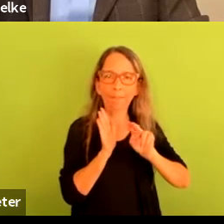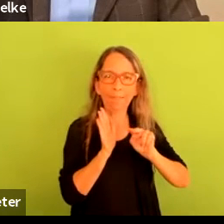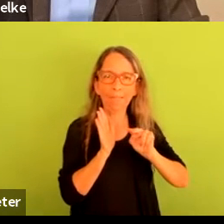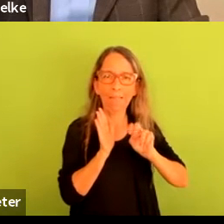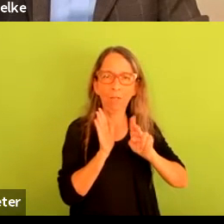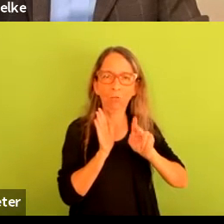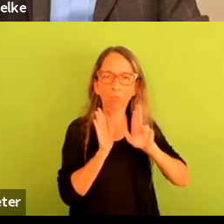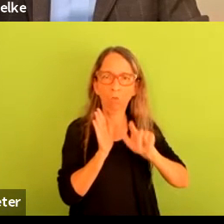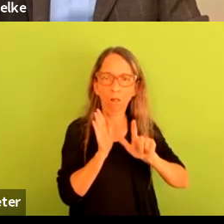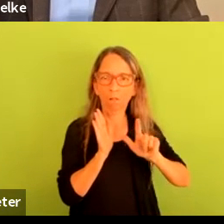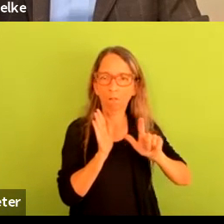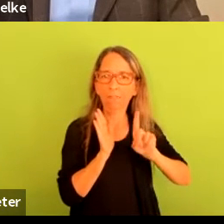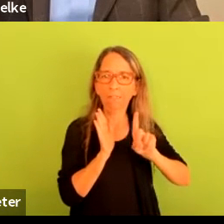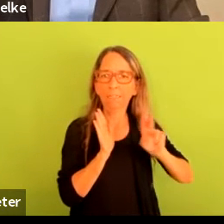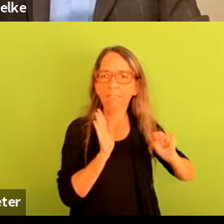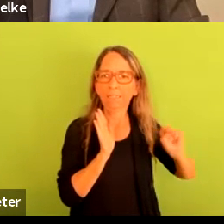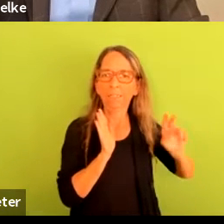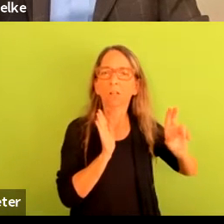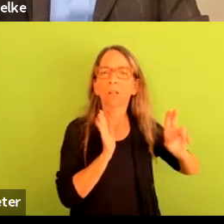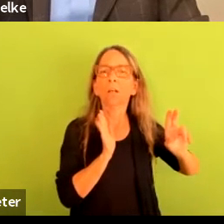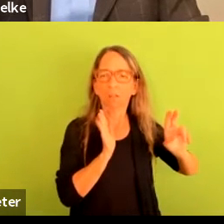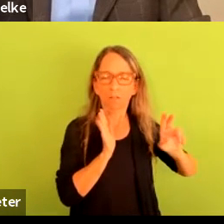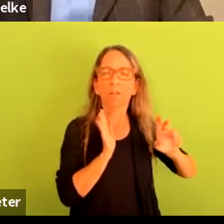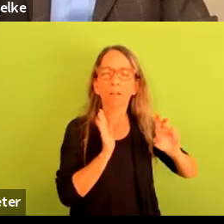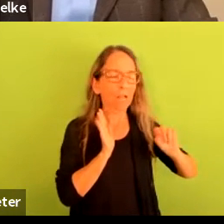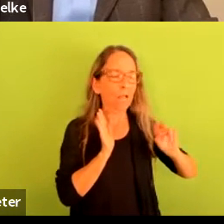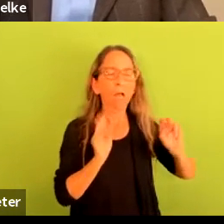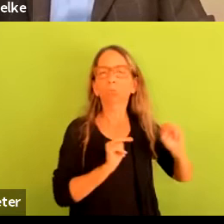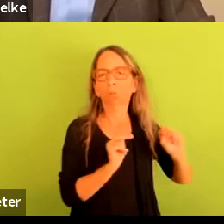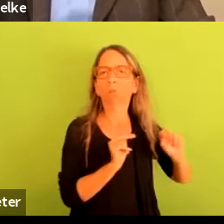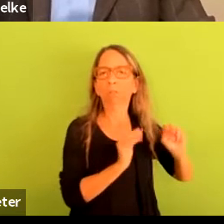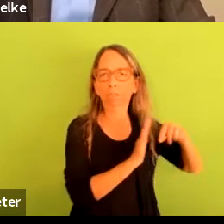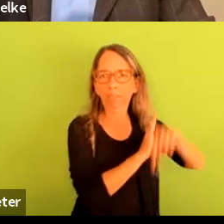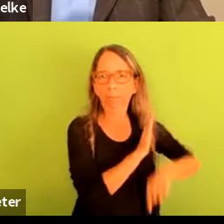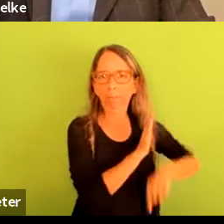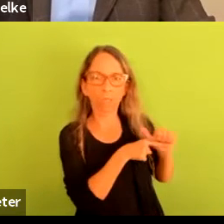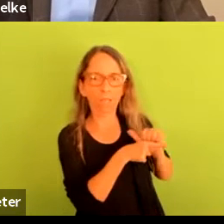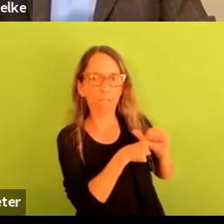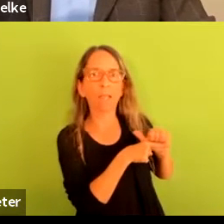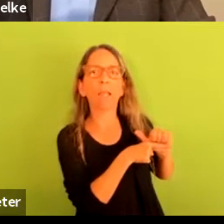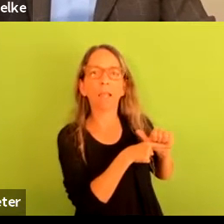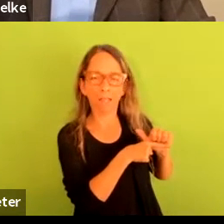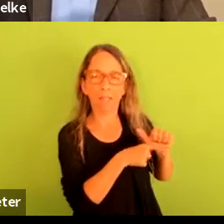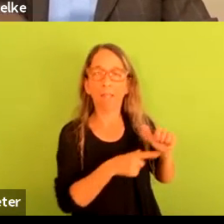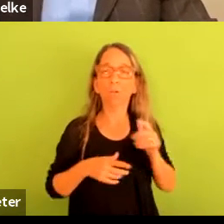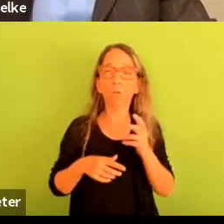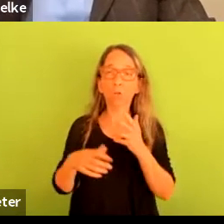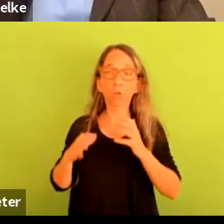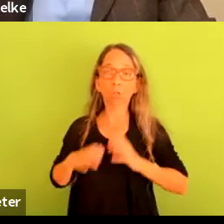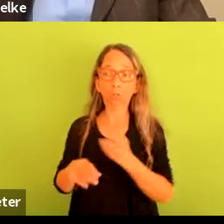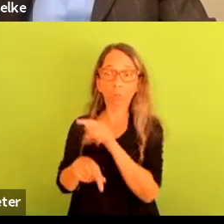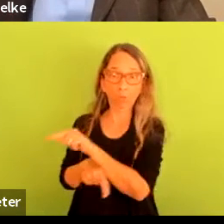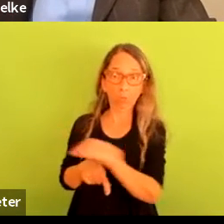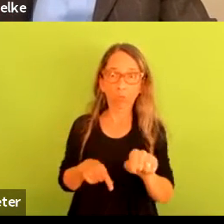to train itself or to get trained, users really just care about what's effective. And like many online